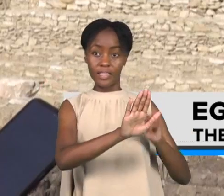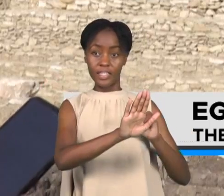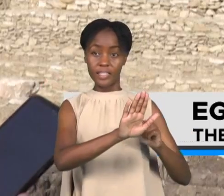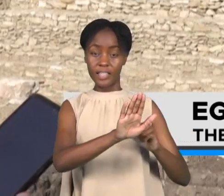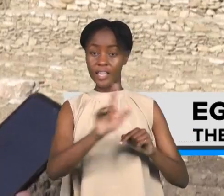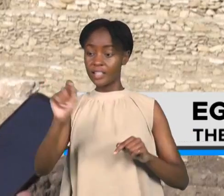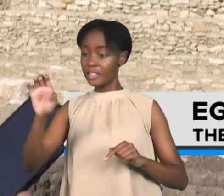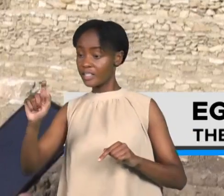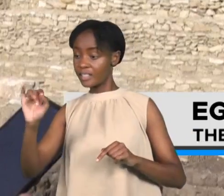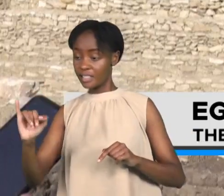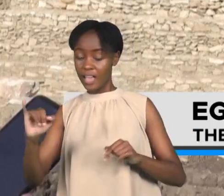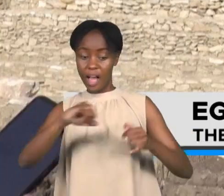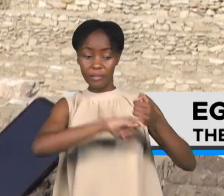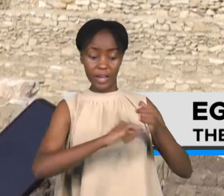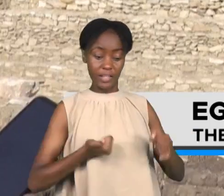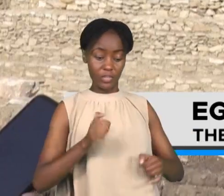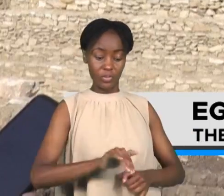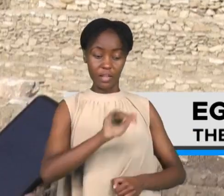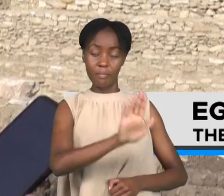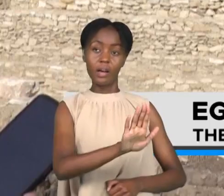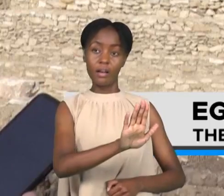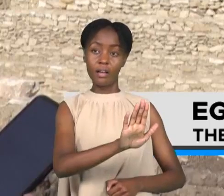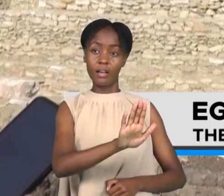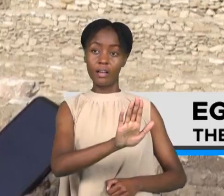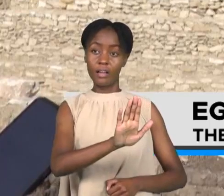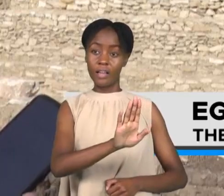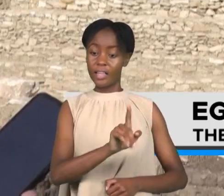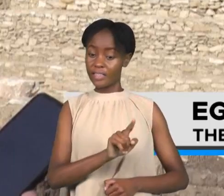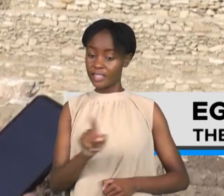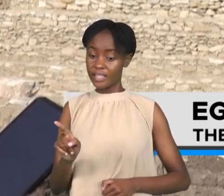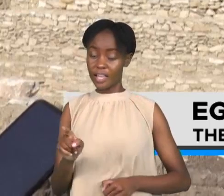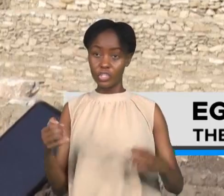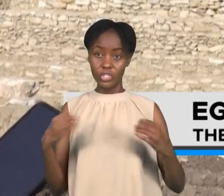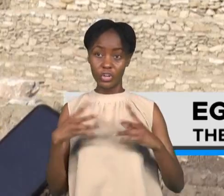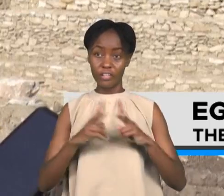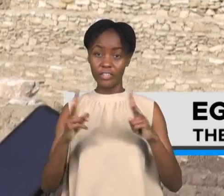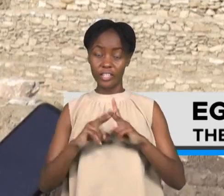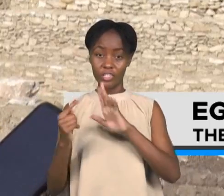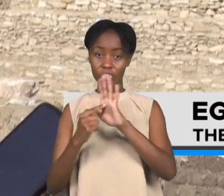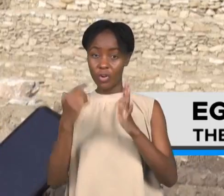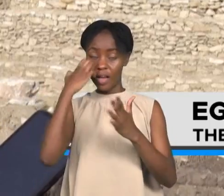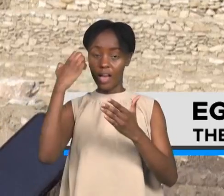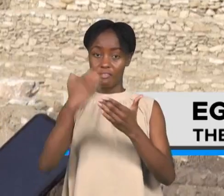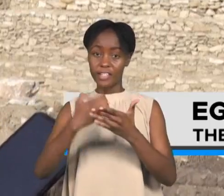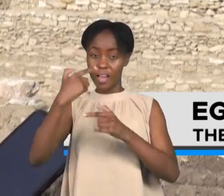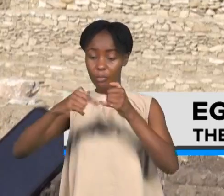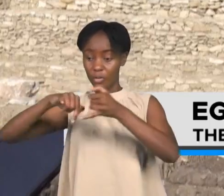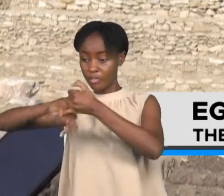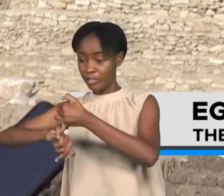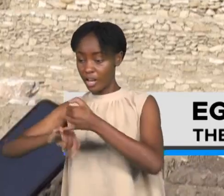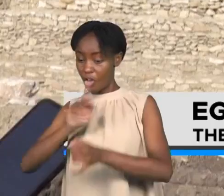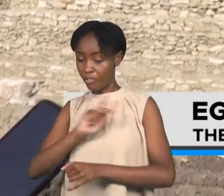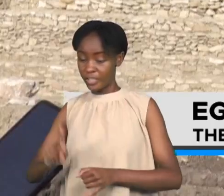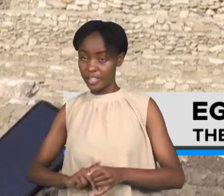Isis. But we know about this practice in the New Kingdom only. But this is the first time that we have evidence about the marriage between the king and his